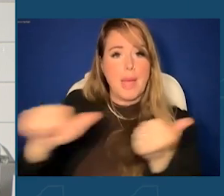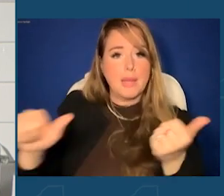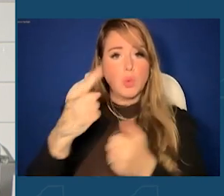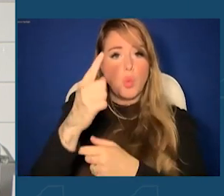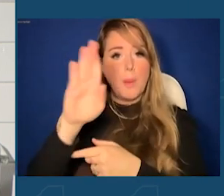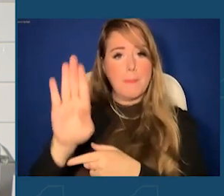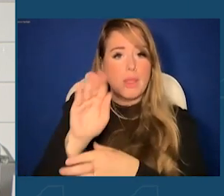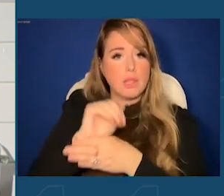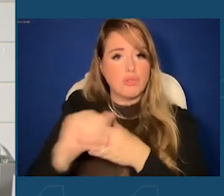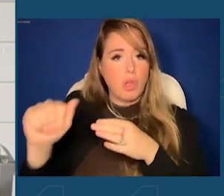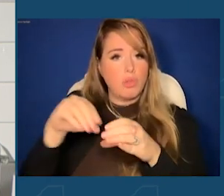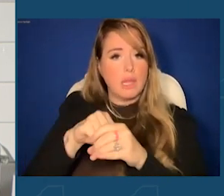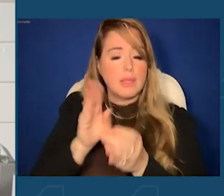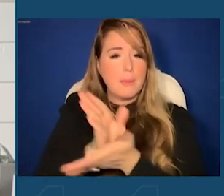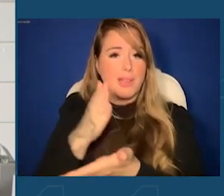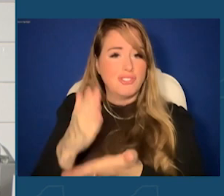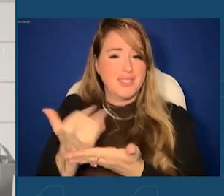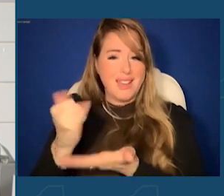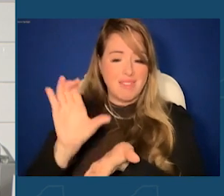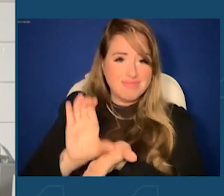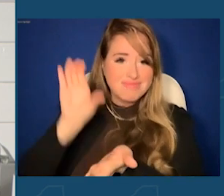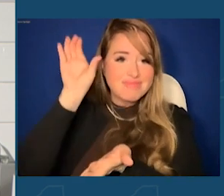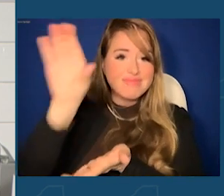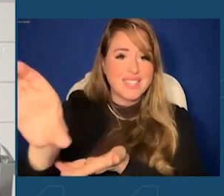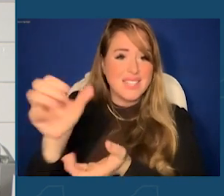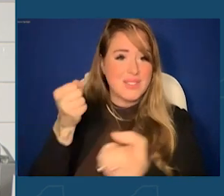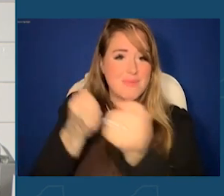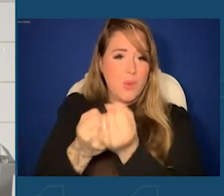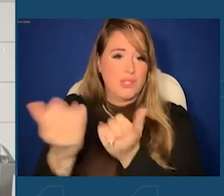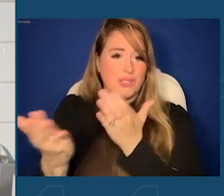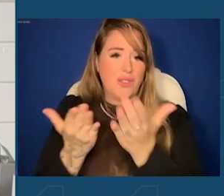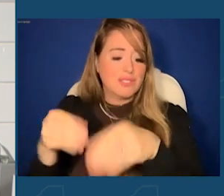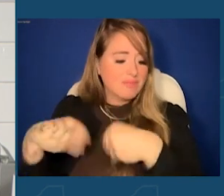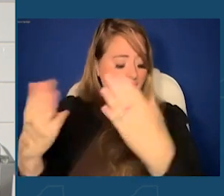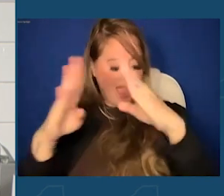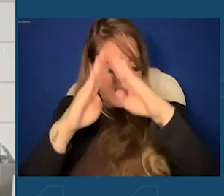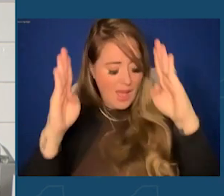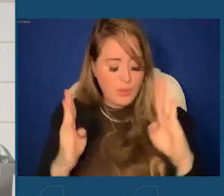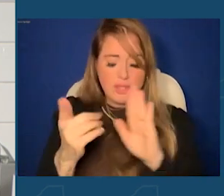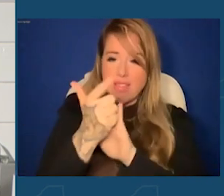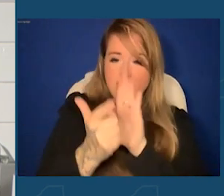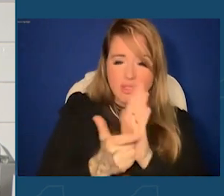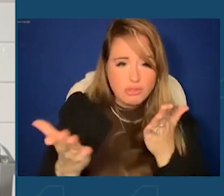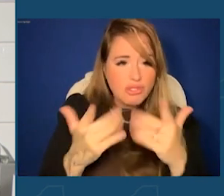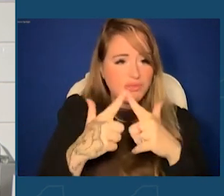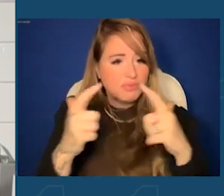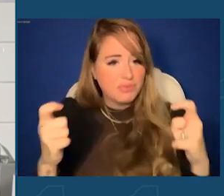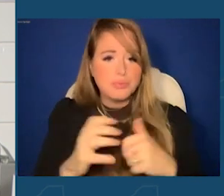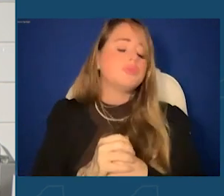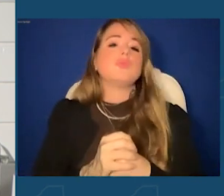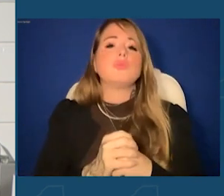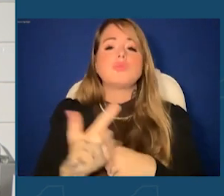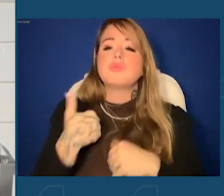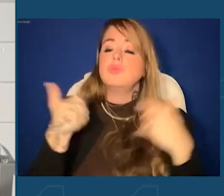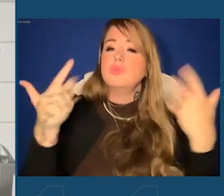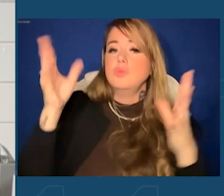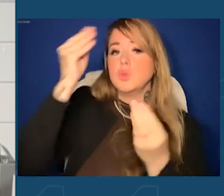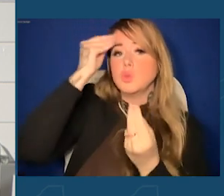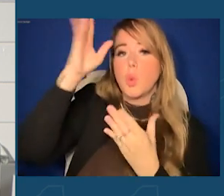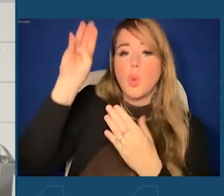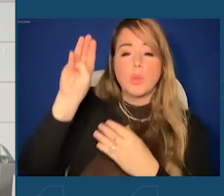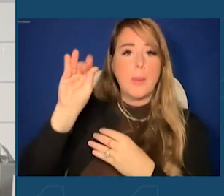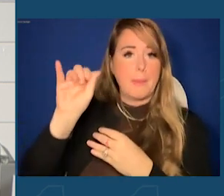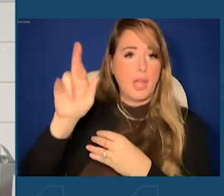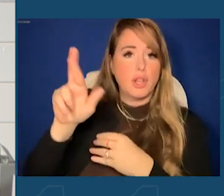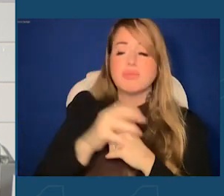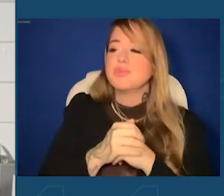in our budget to provide for supportive services, housing, and legal services. And I've committed to the mayor, I'm